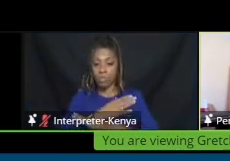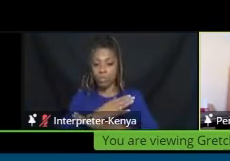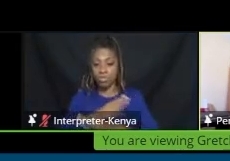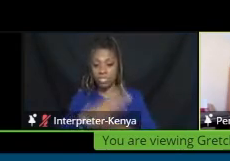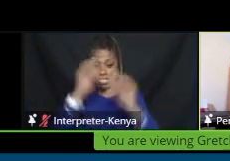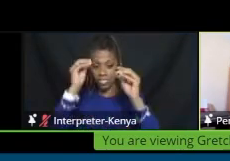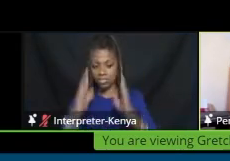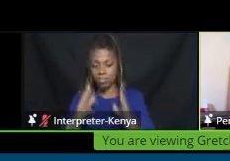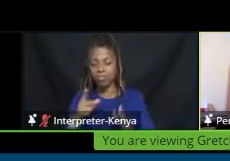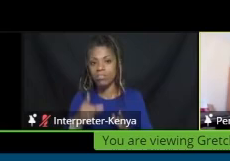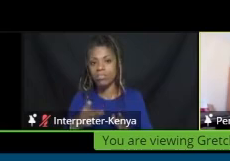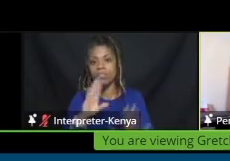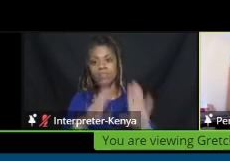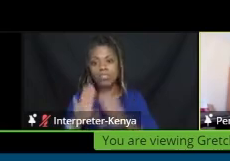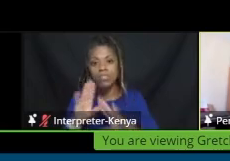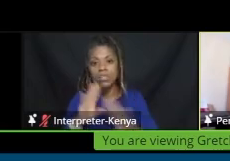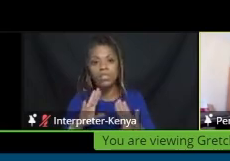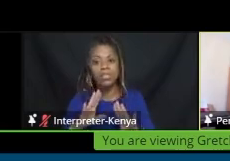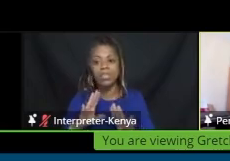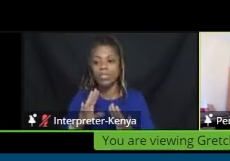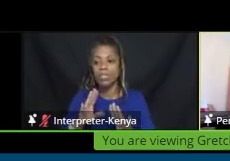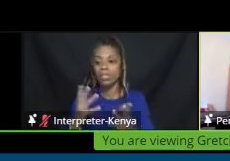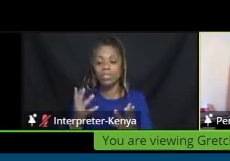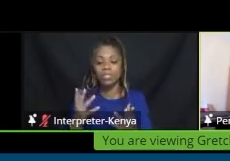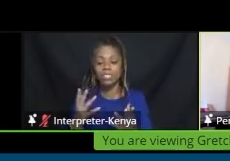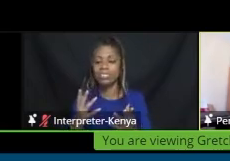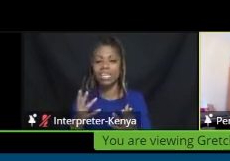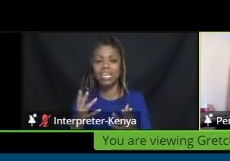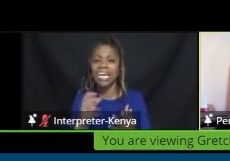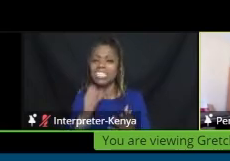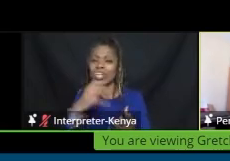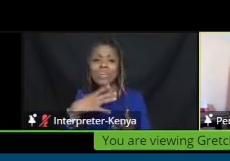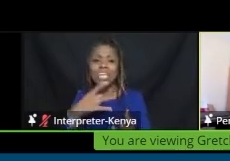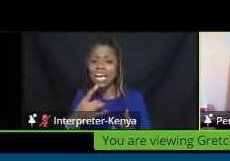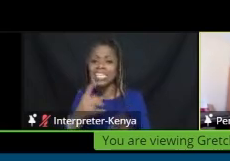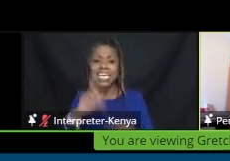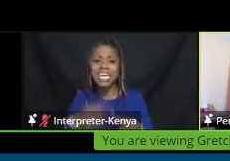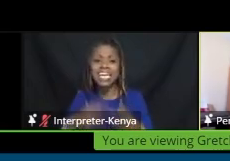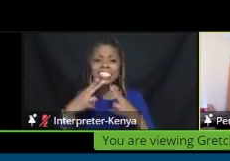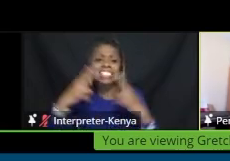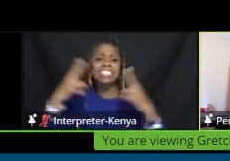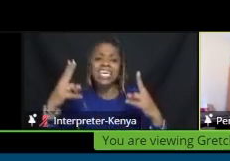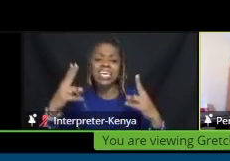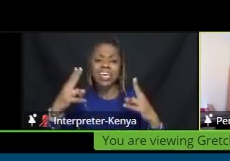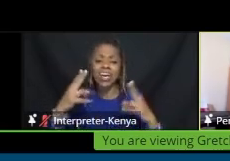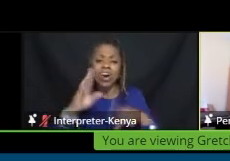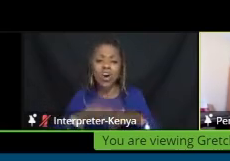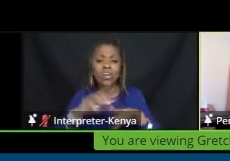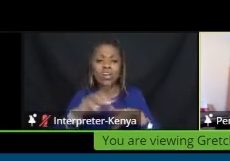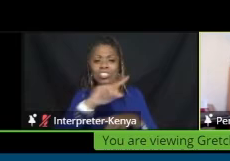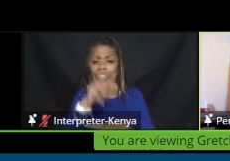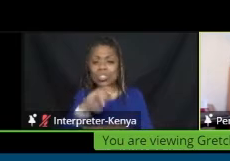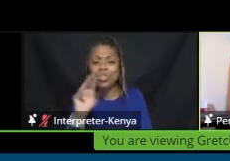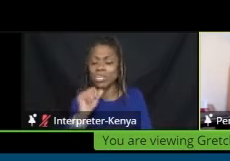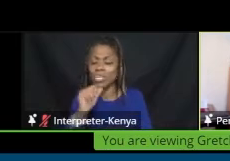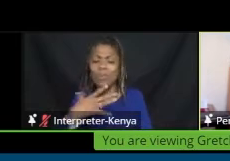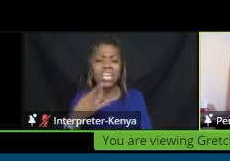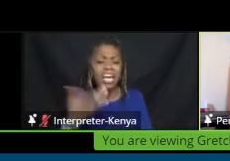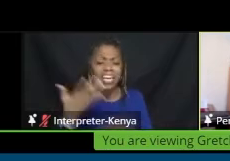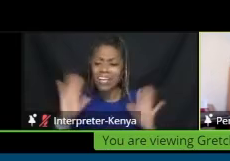sing, right? And she's like, singing virtually is just not the same. So they figured out how to do small groups and that sort of thing. And it was